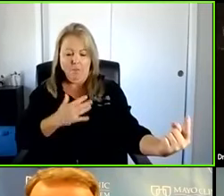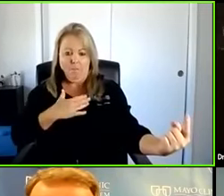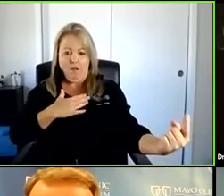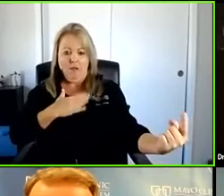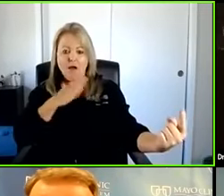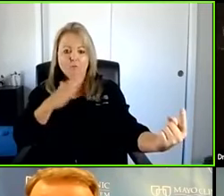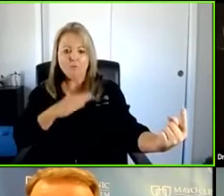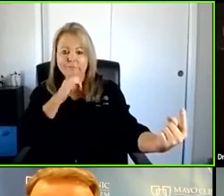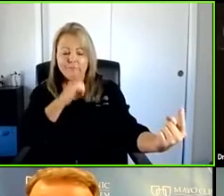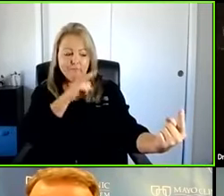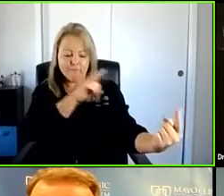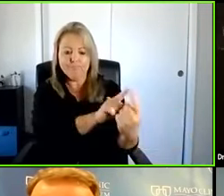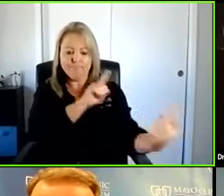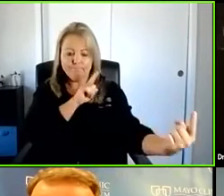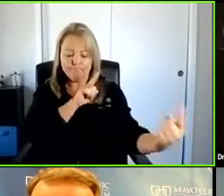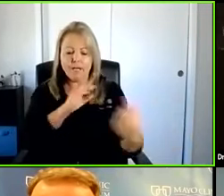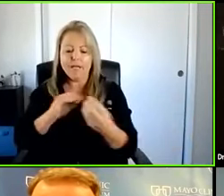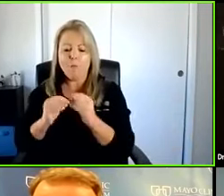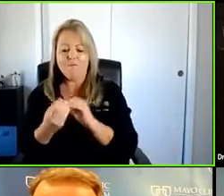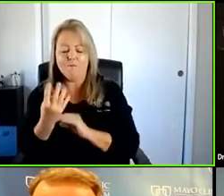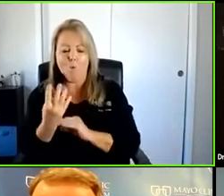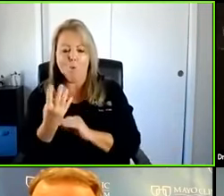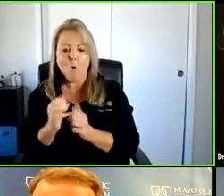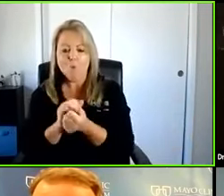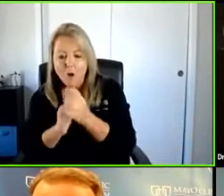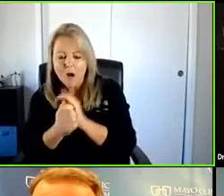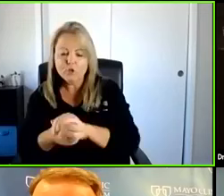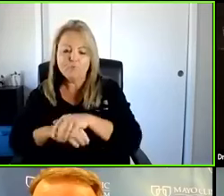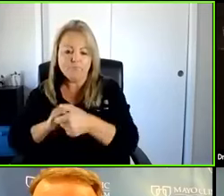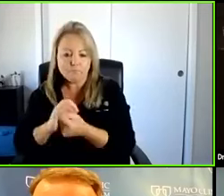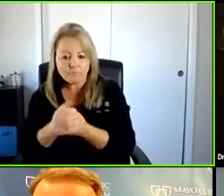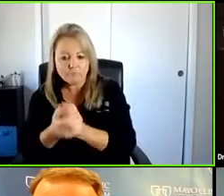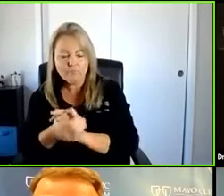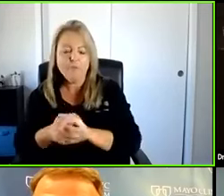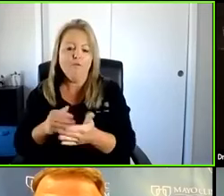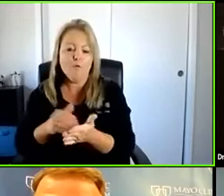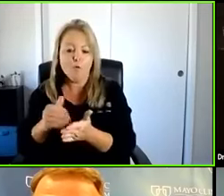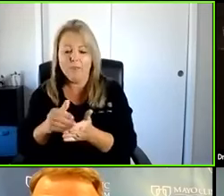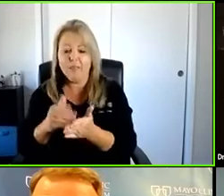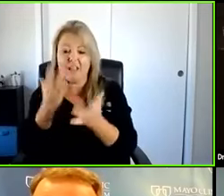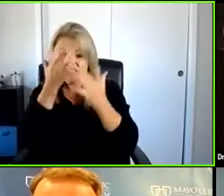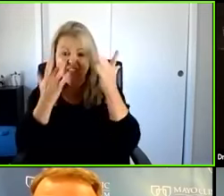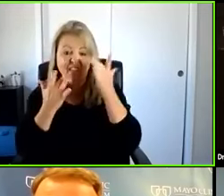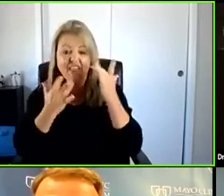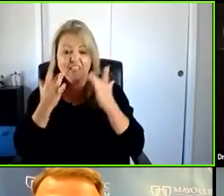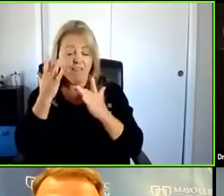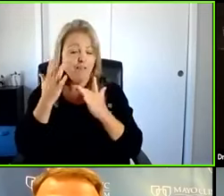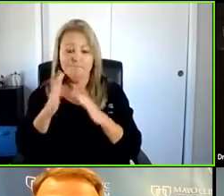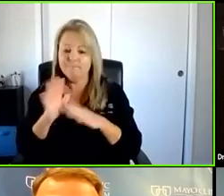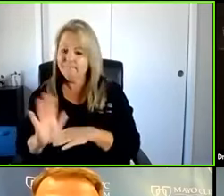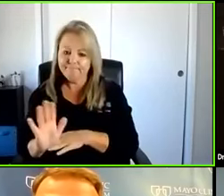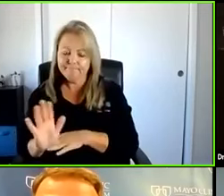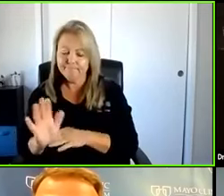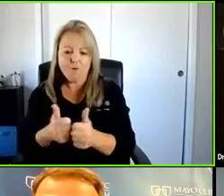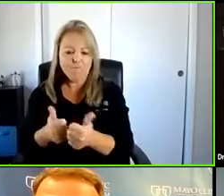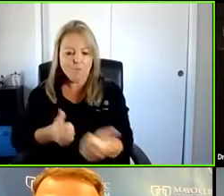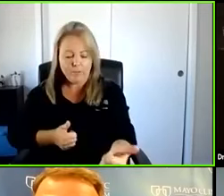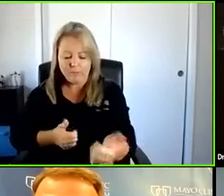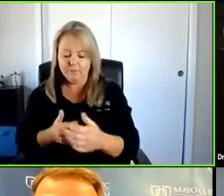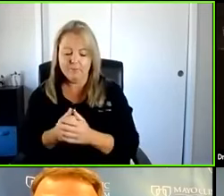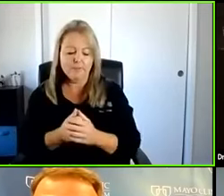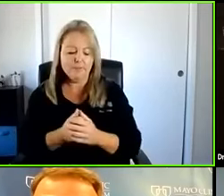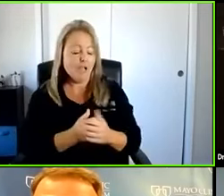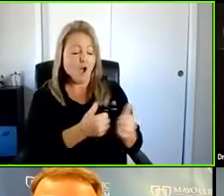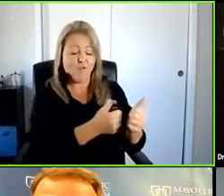possible. Number 4, wash hands frequently and avoid touching your face. Number 5, avoid